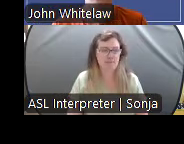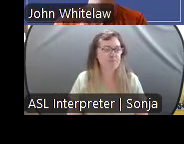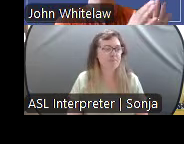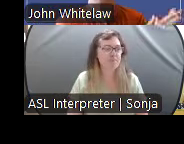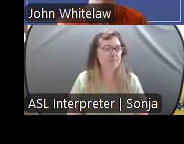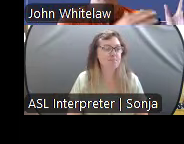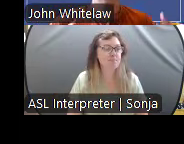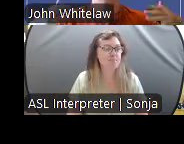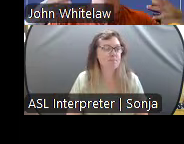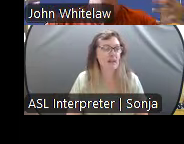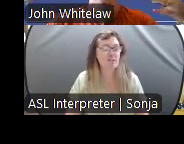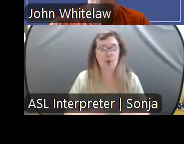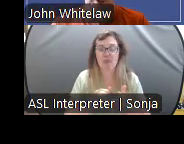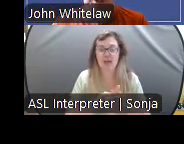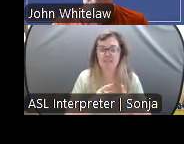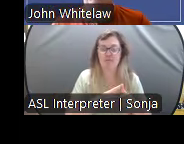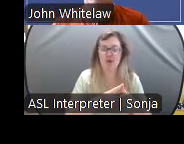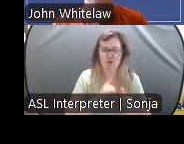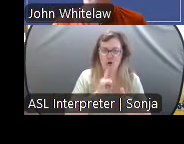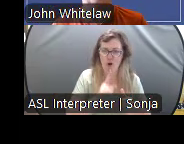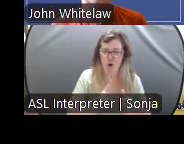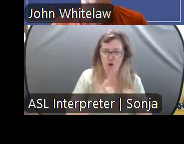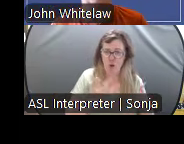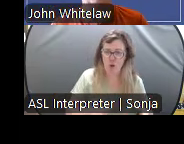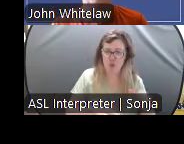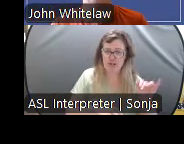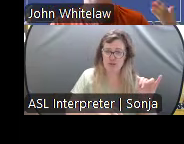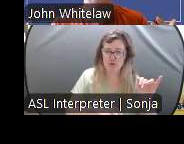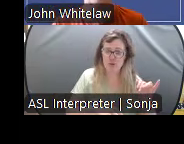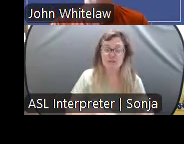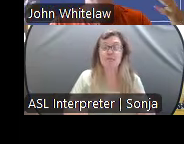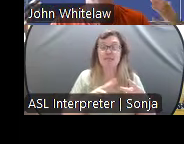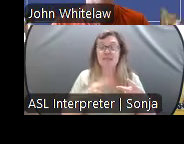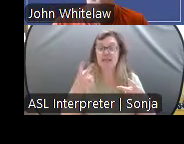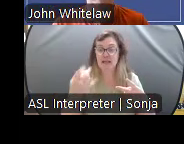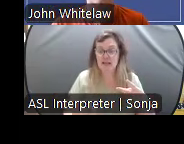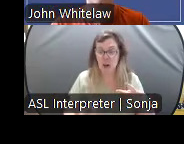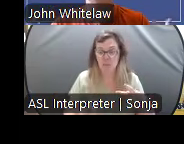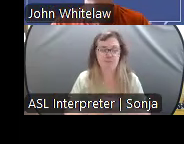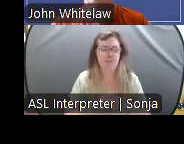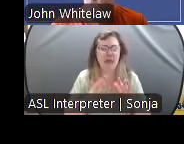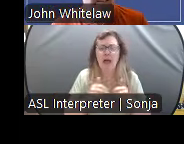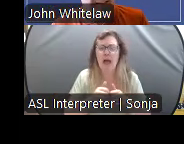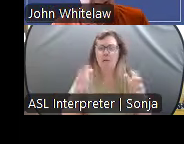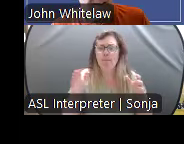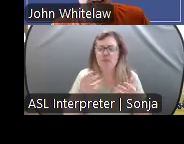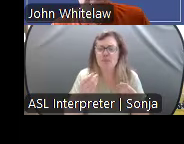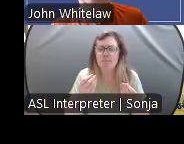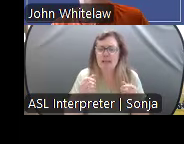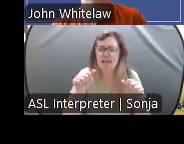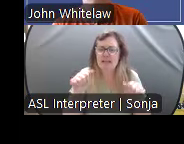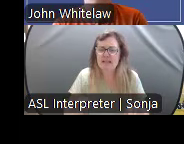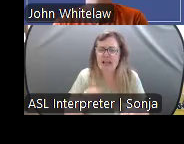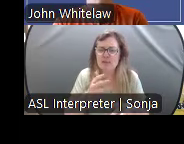So that was the first part. Are you insured? The second part is how much money can you get?